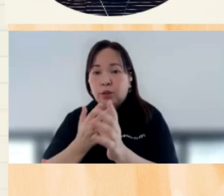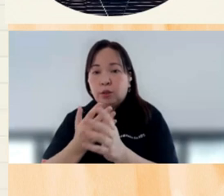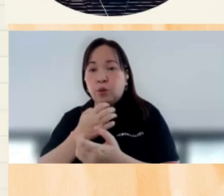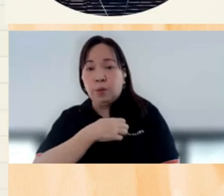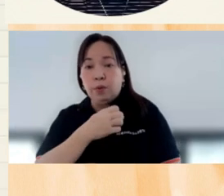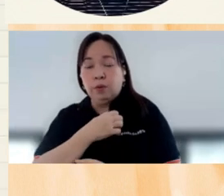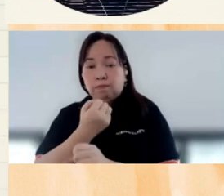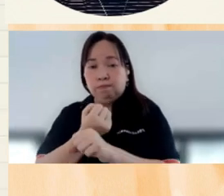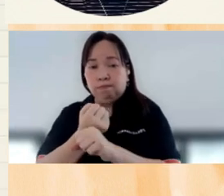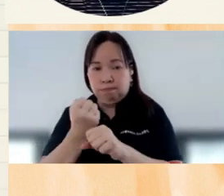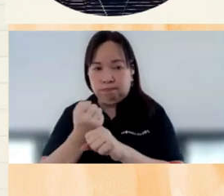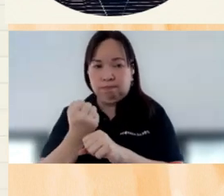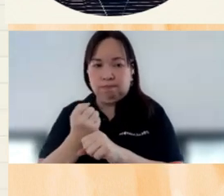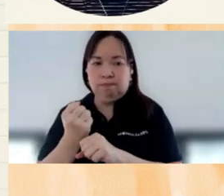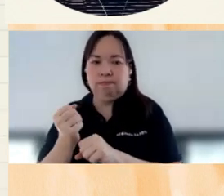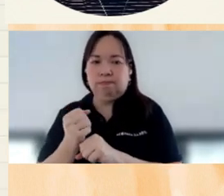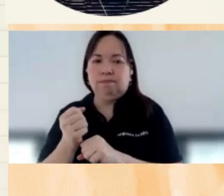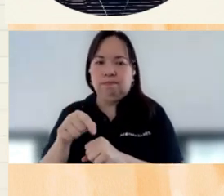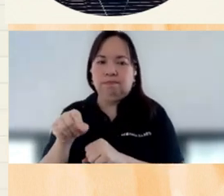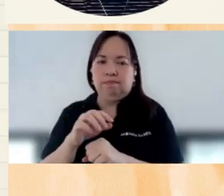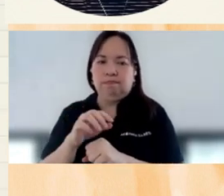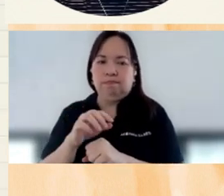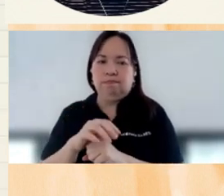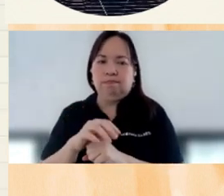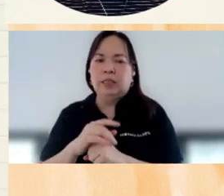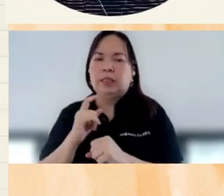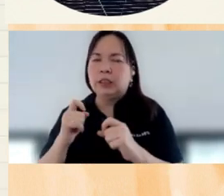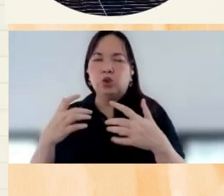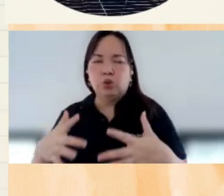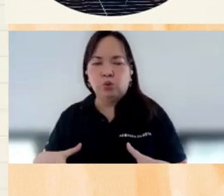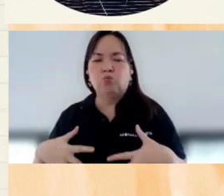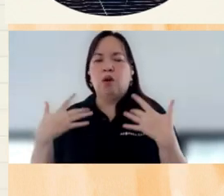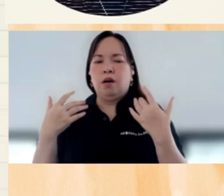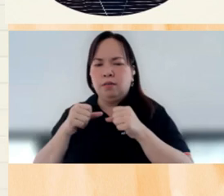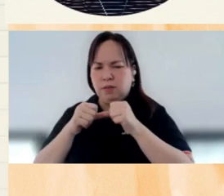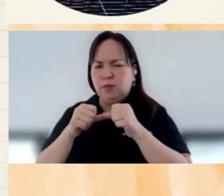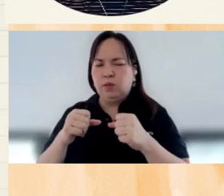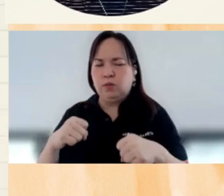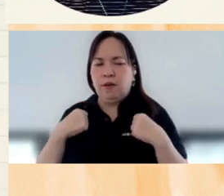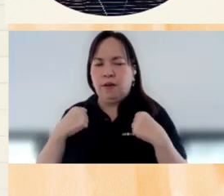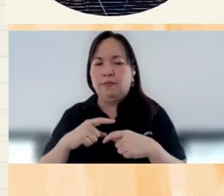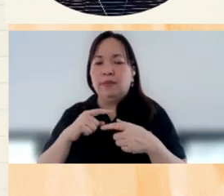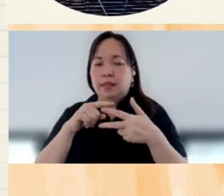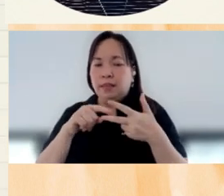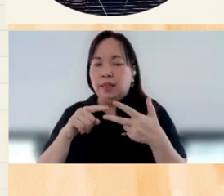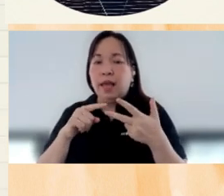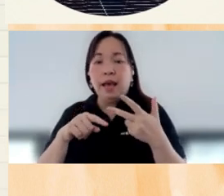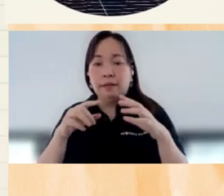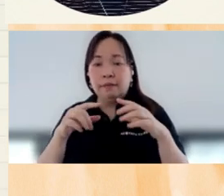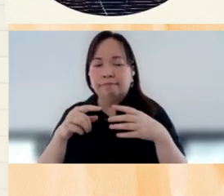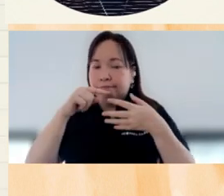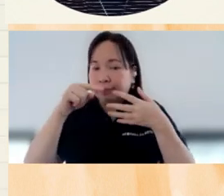We also acquire a toolbox of effective coping skills and techniques to help children manage stress